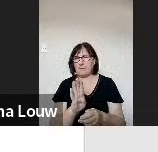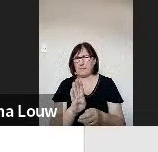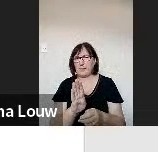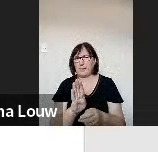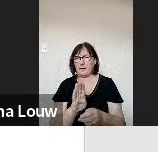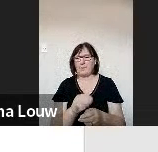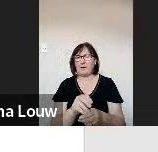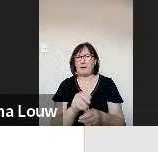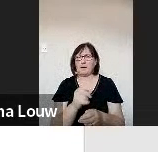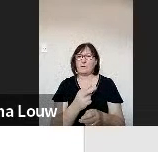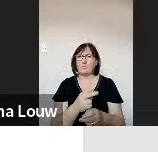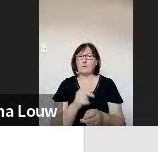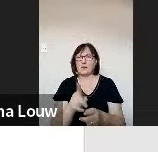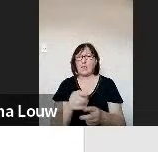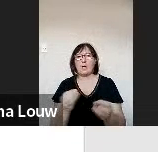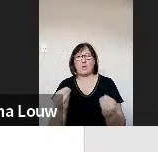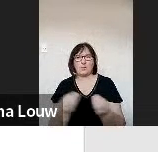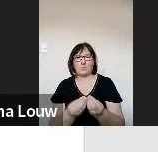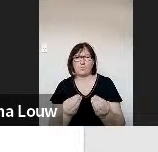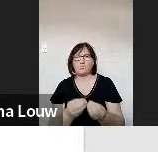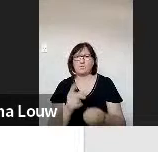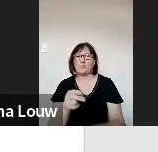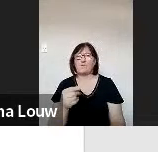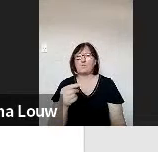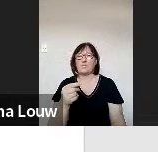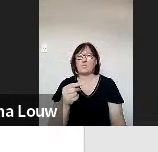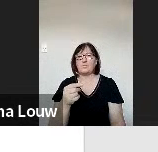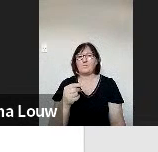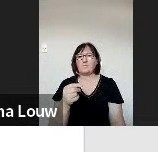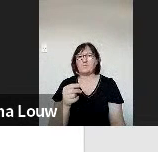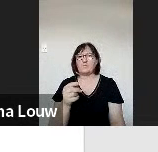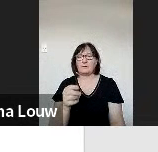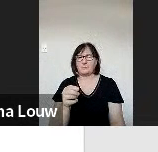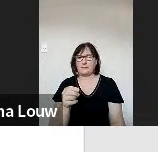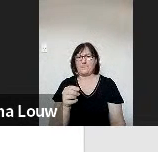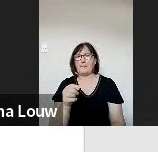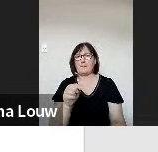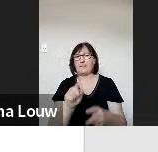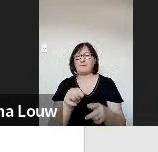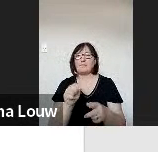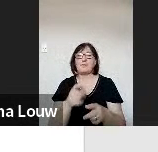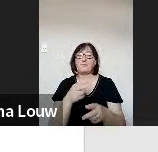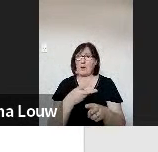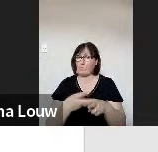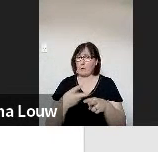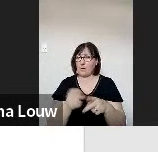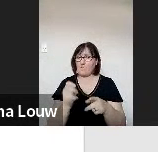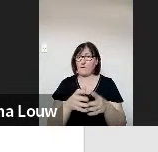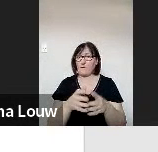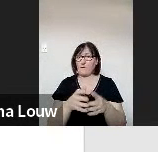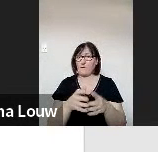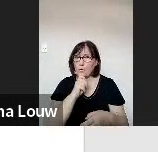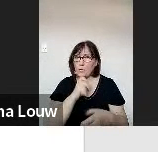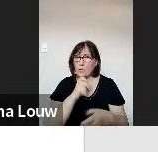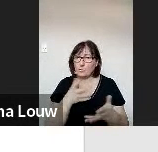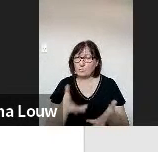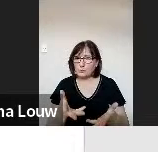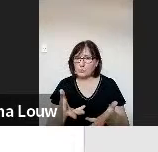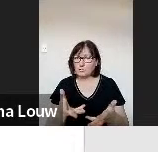in that goods of GRI 3B are ready for use, even if unassembled. But goods